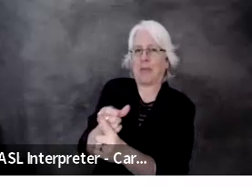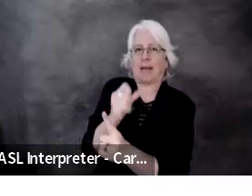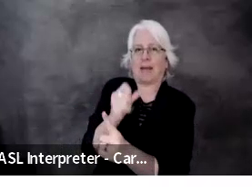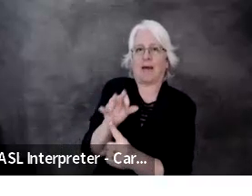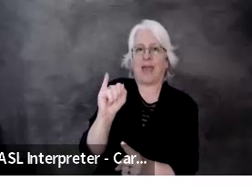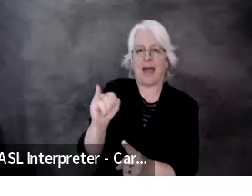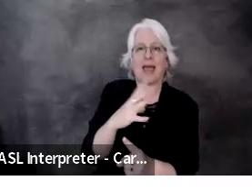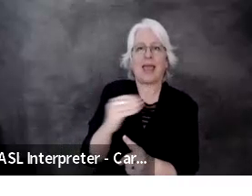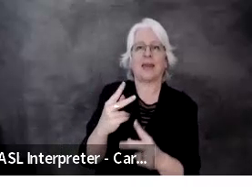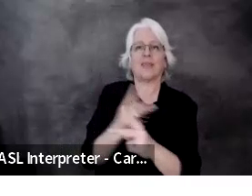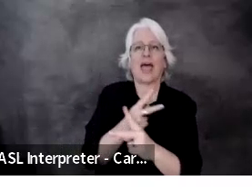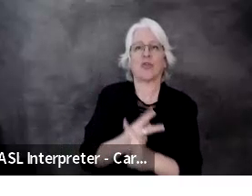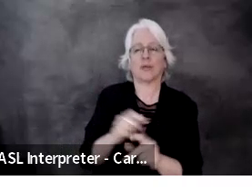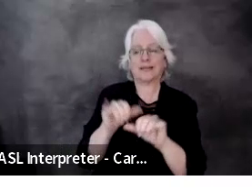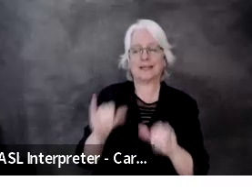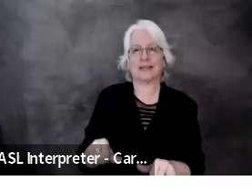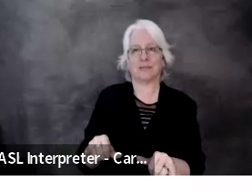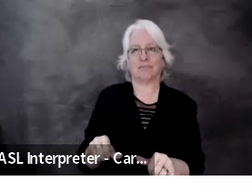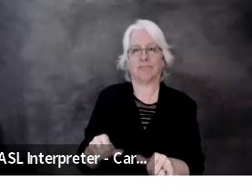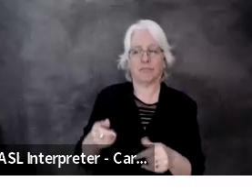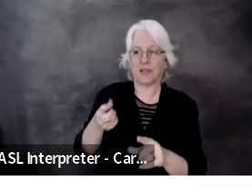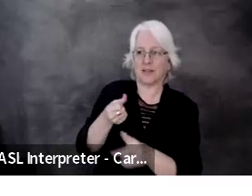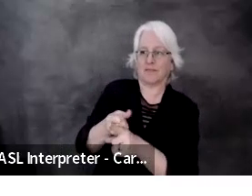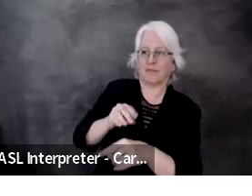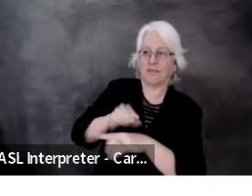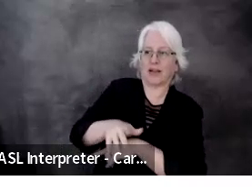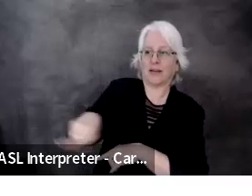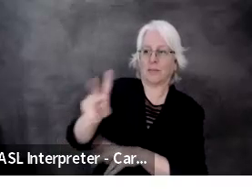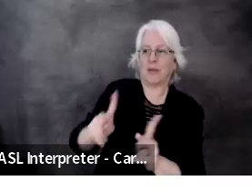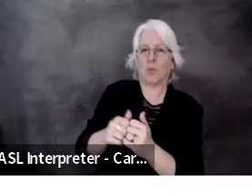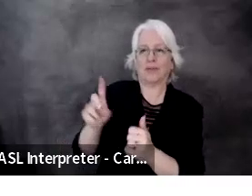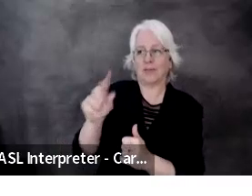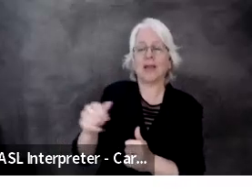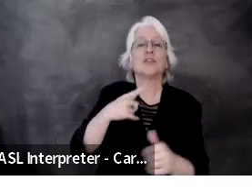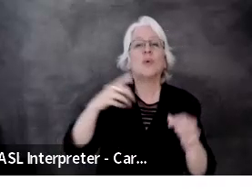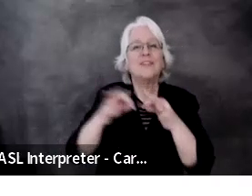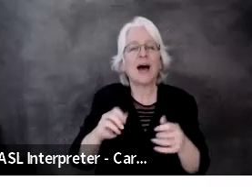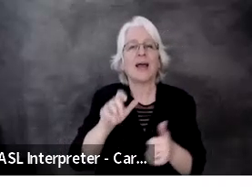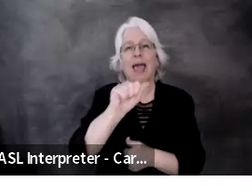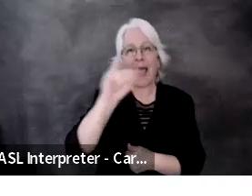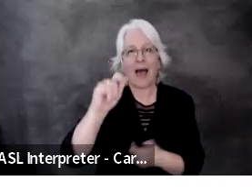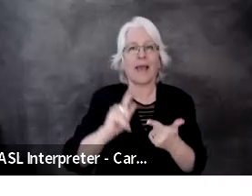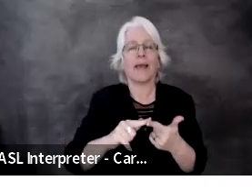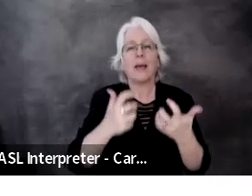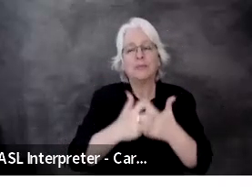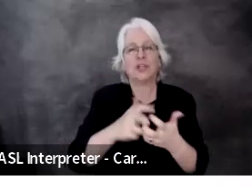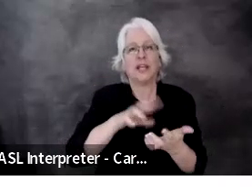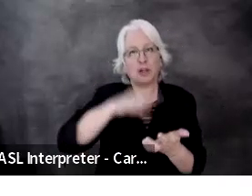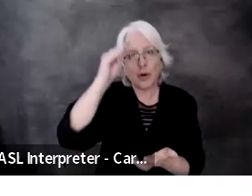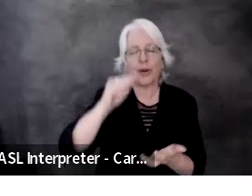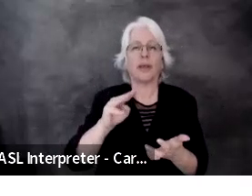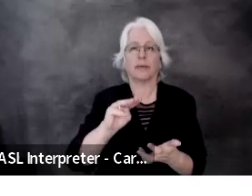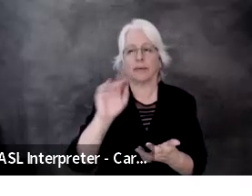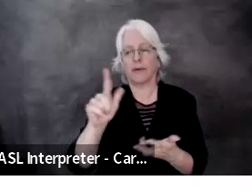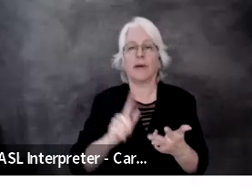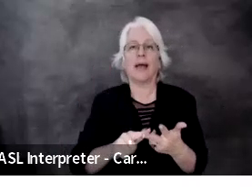algorithmic systems on people with disabilities. So we defined AI and machine learning and generative AI.